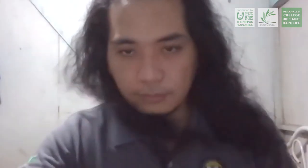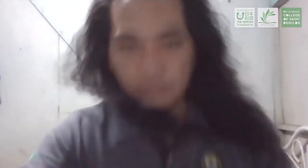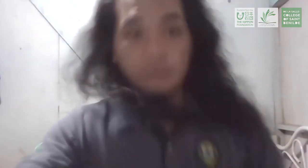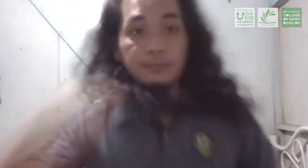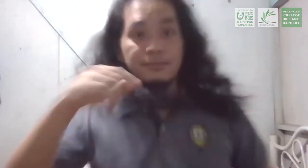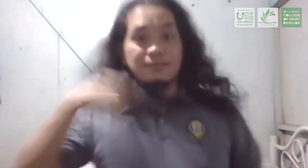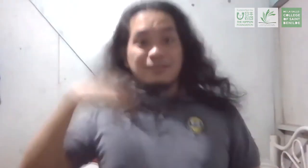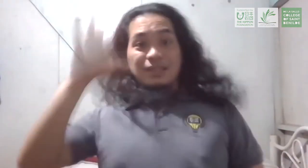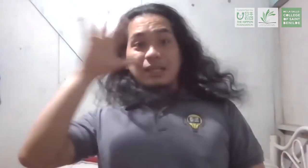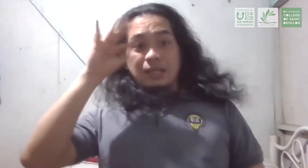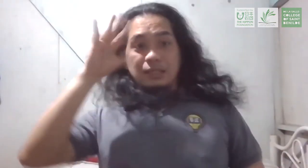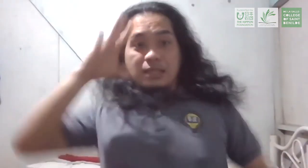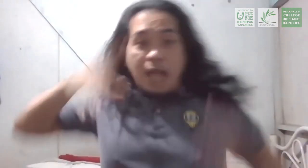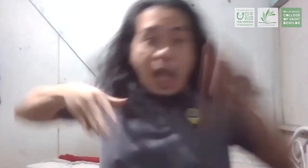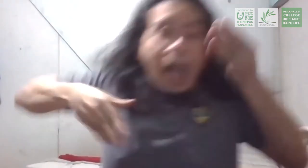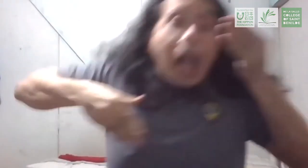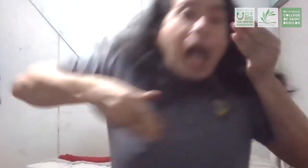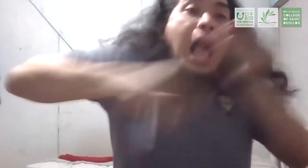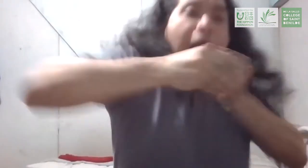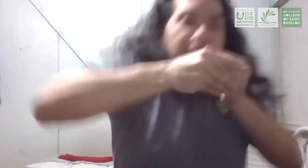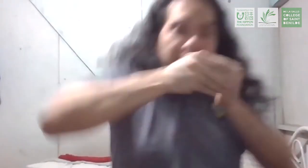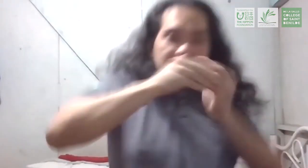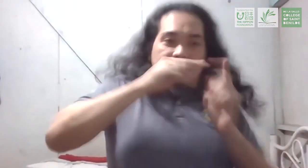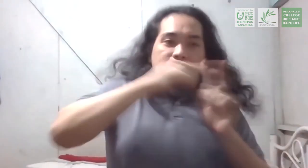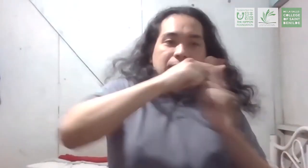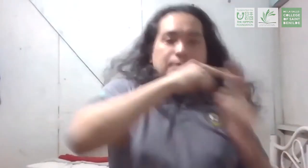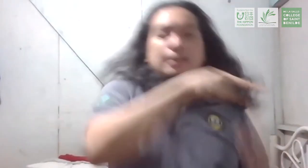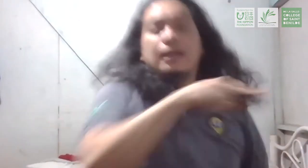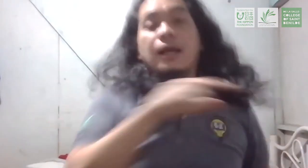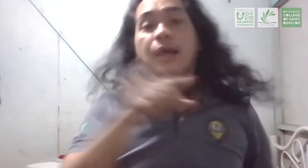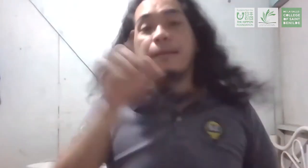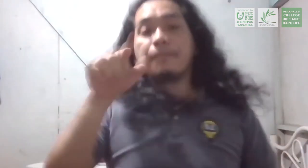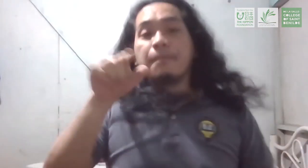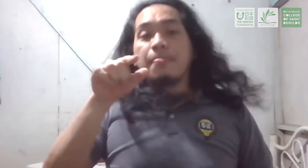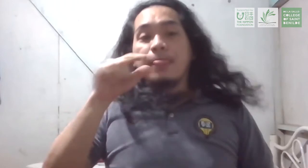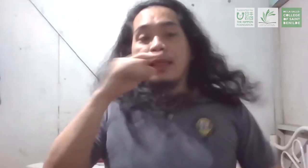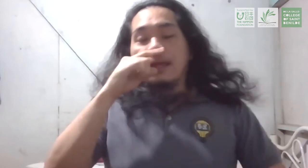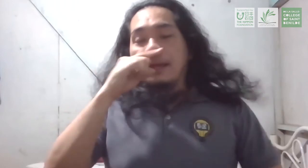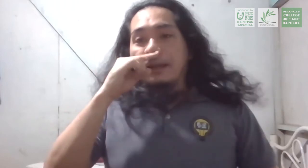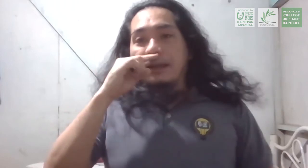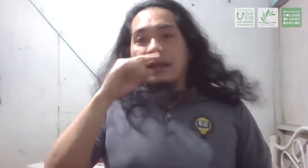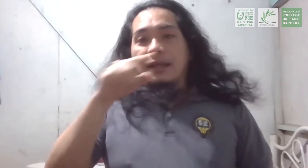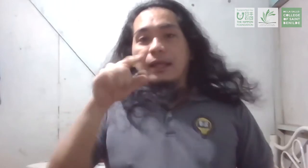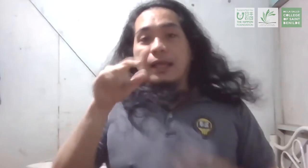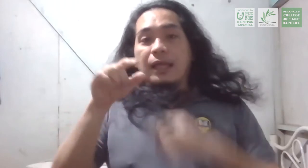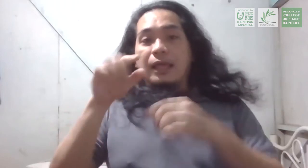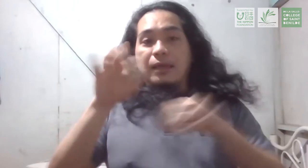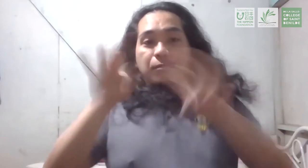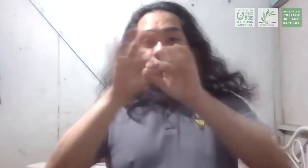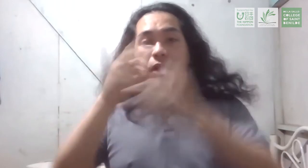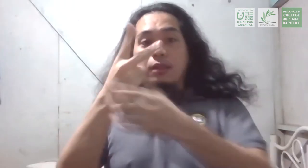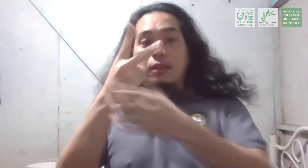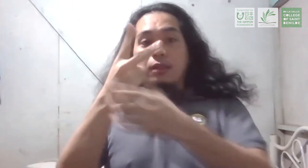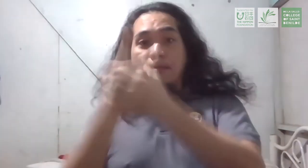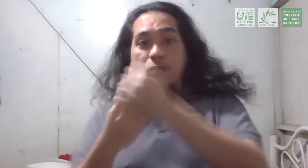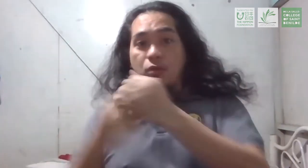thing. This is Patrick. Just to add as well to what Jasmine's